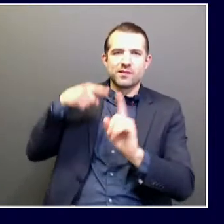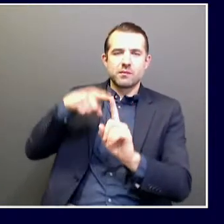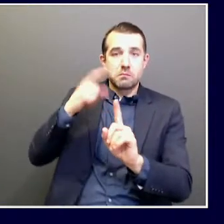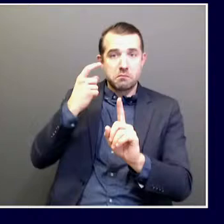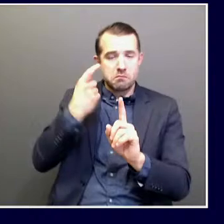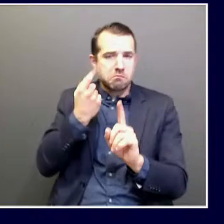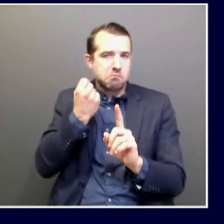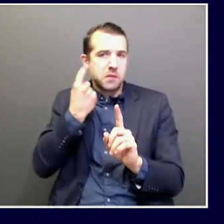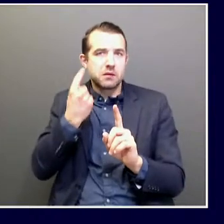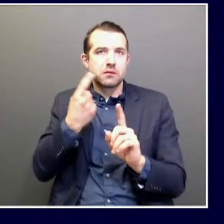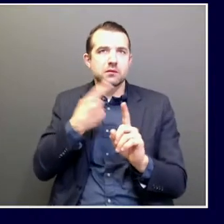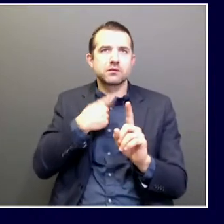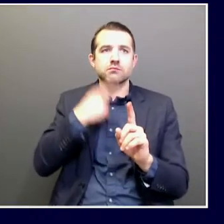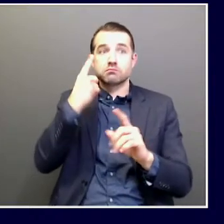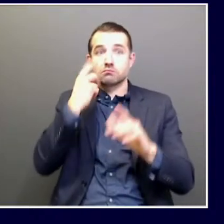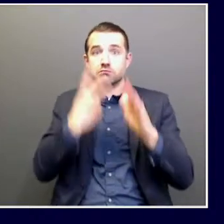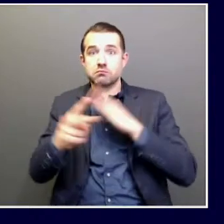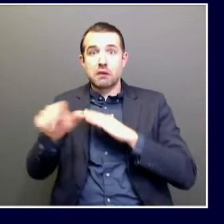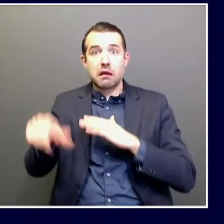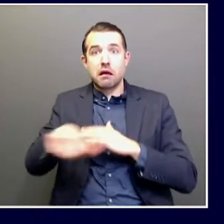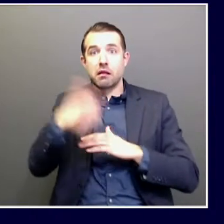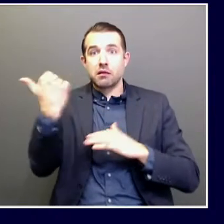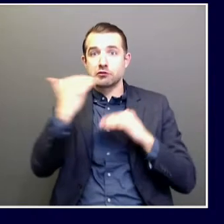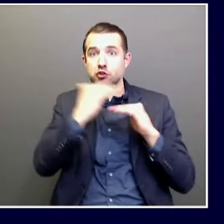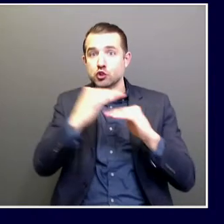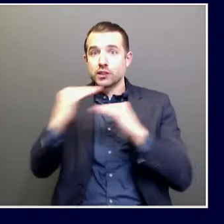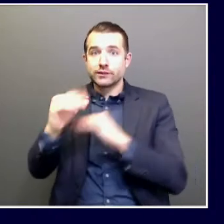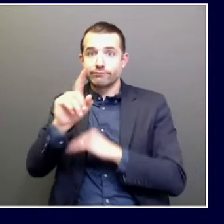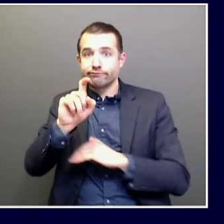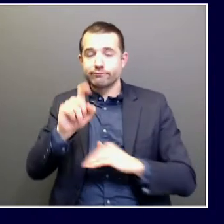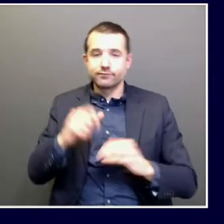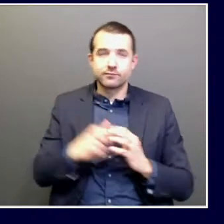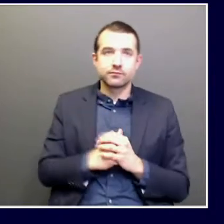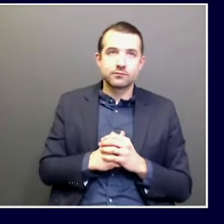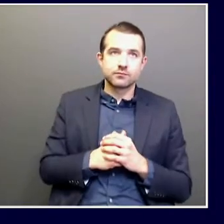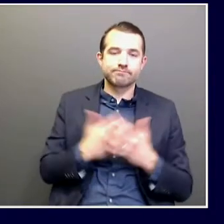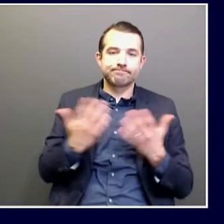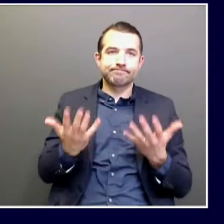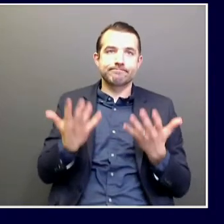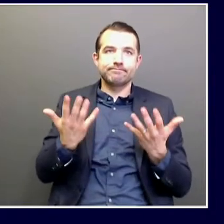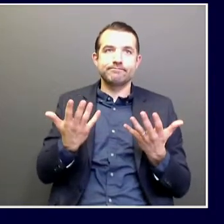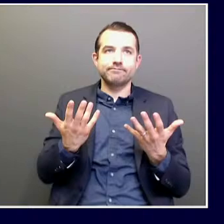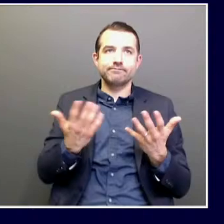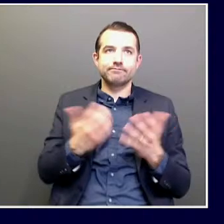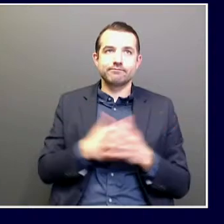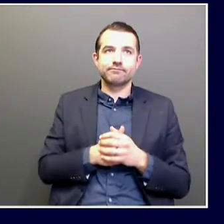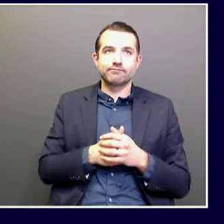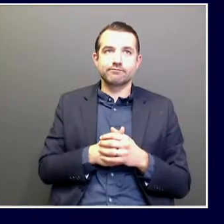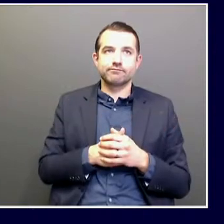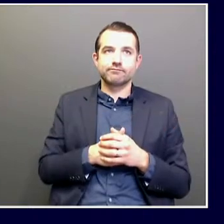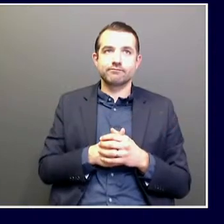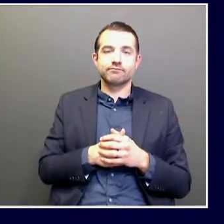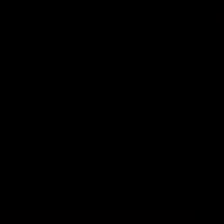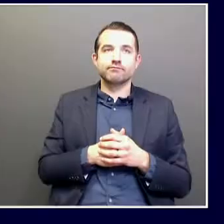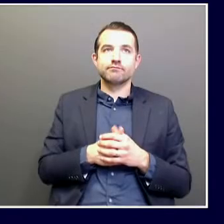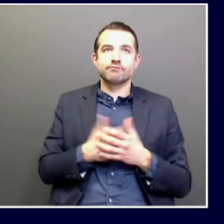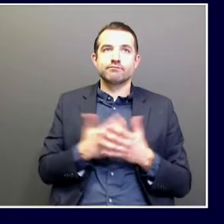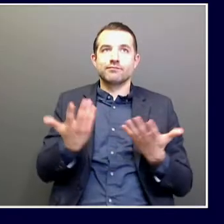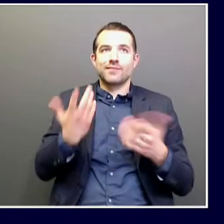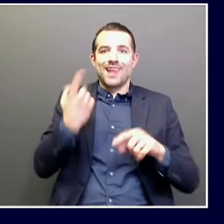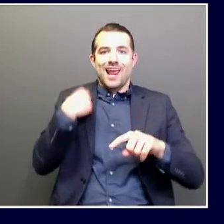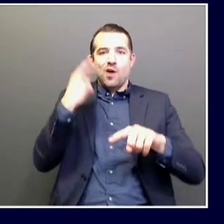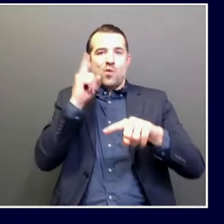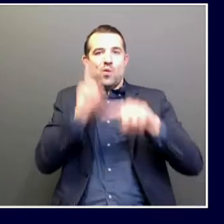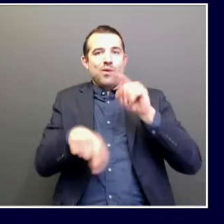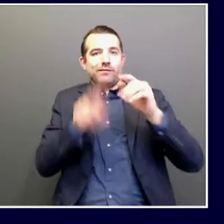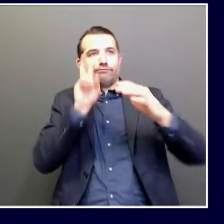that we will do those, Caitlin, but I could definitely say we're prepared to do that if needed. Oh, I'm sorry, you cut out